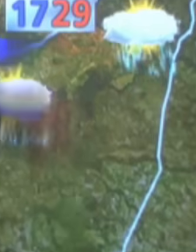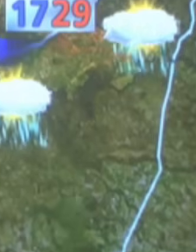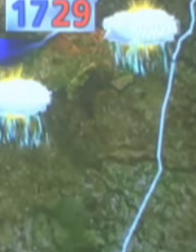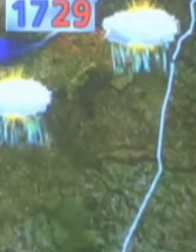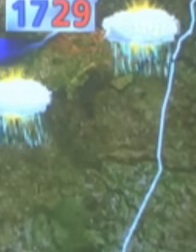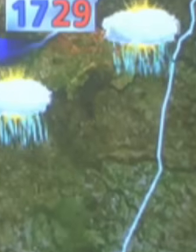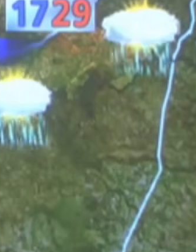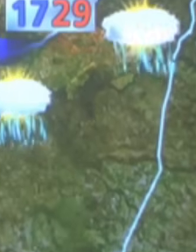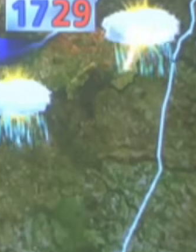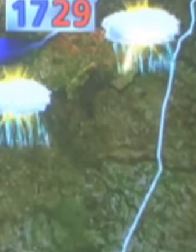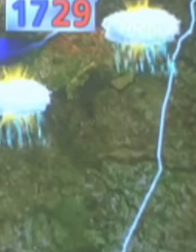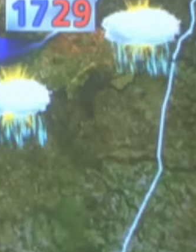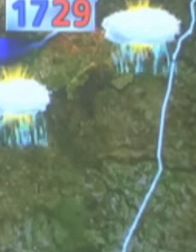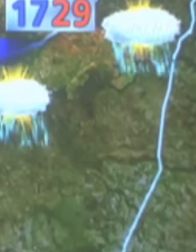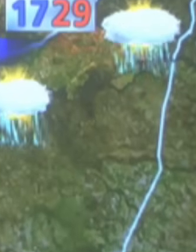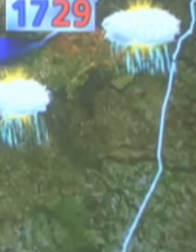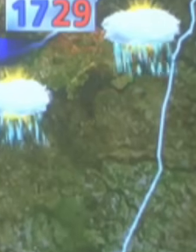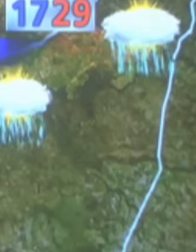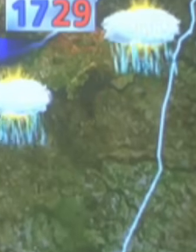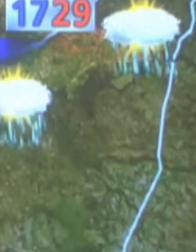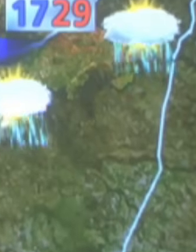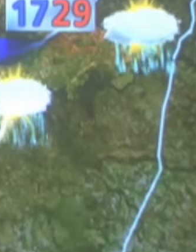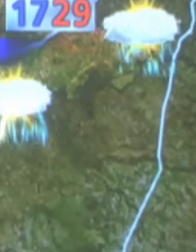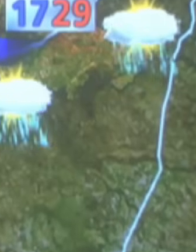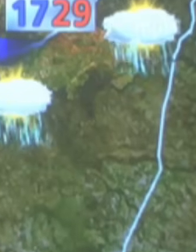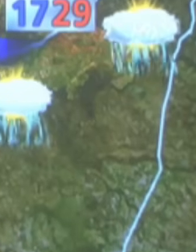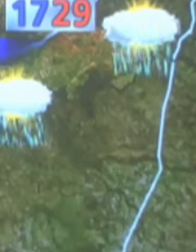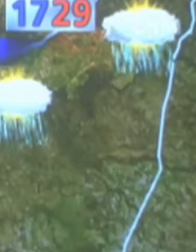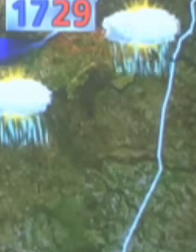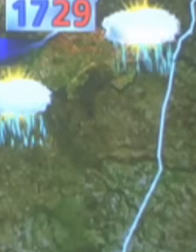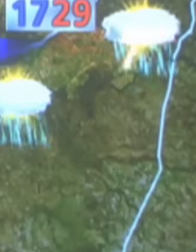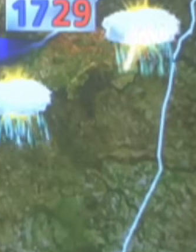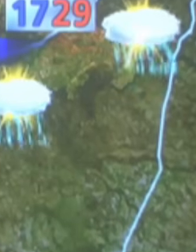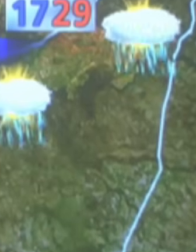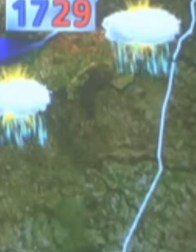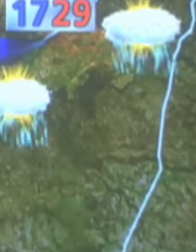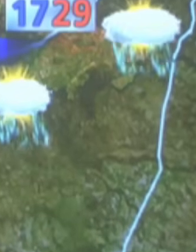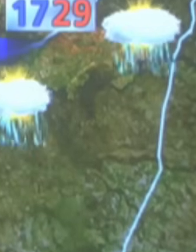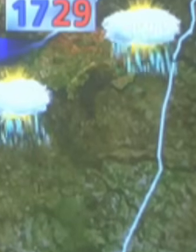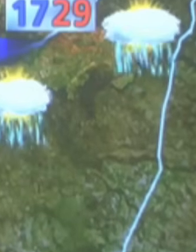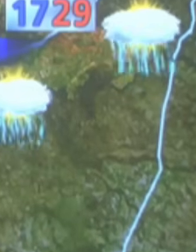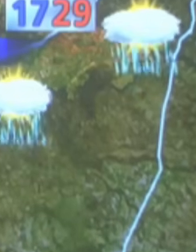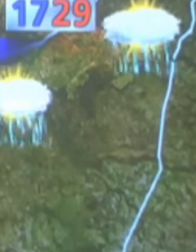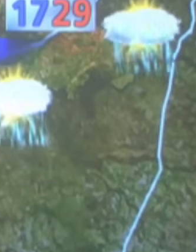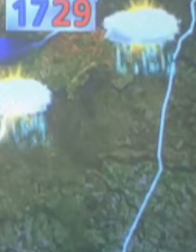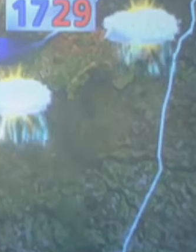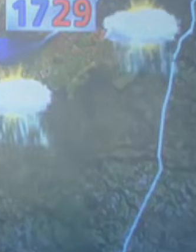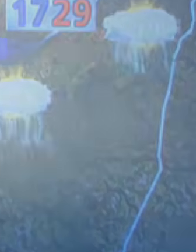Lichtenburg o tla jwale ka hora Rustenburg o tla hle o tshetse ba buitsa bile pira ka a be etse go tswa